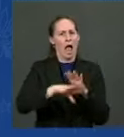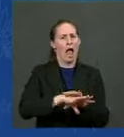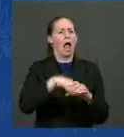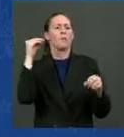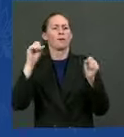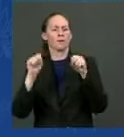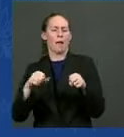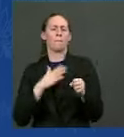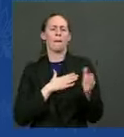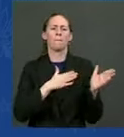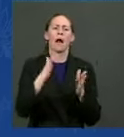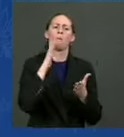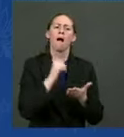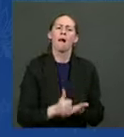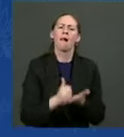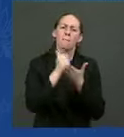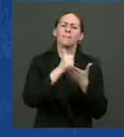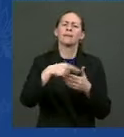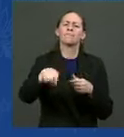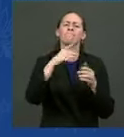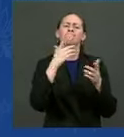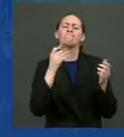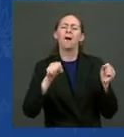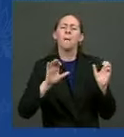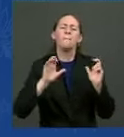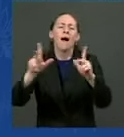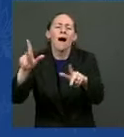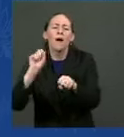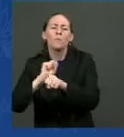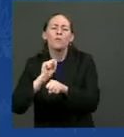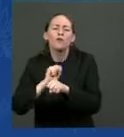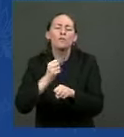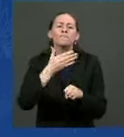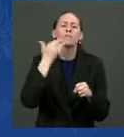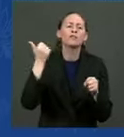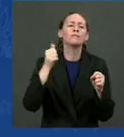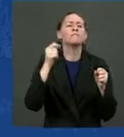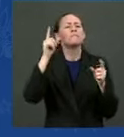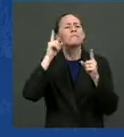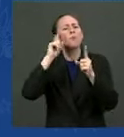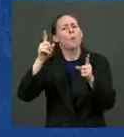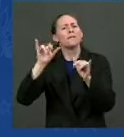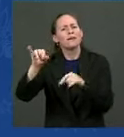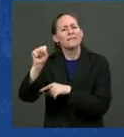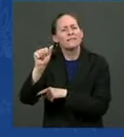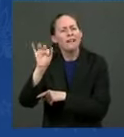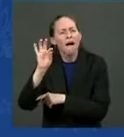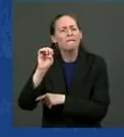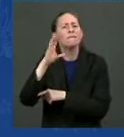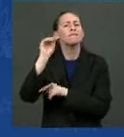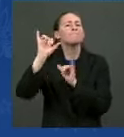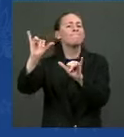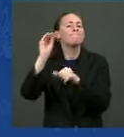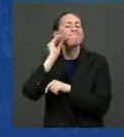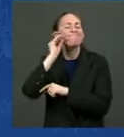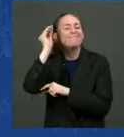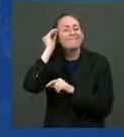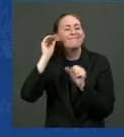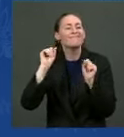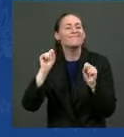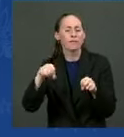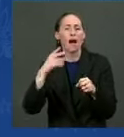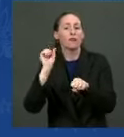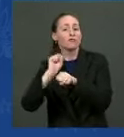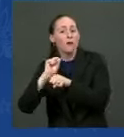Americans to work constructing and rehabilitating safe and affordable housing to help ease the cost of housing while generating even more jobs. In most of the